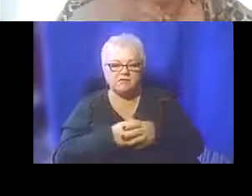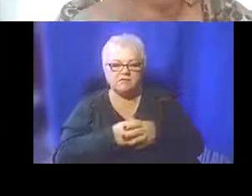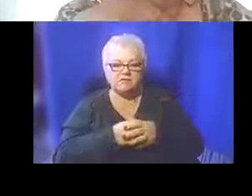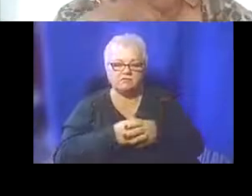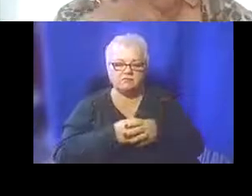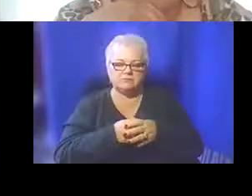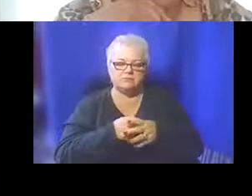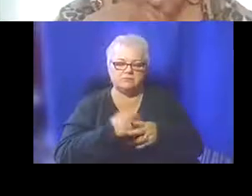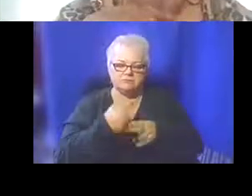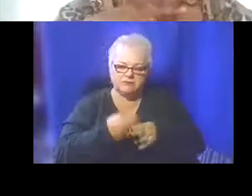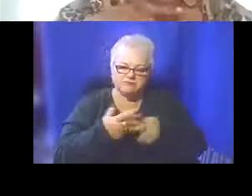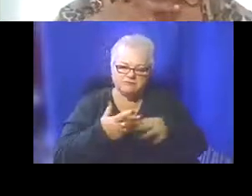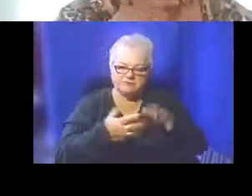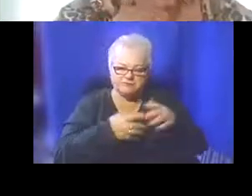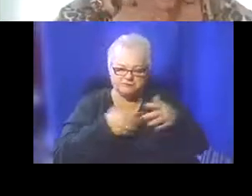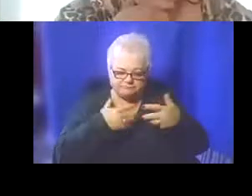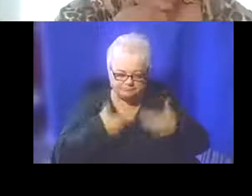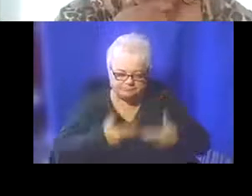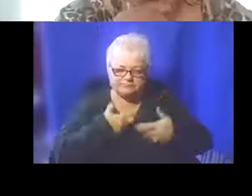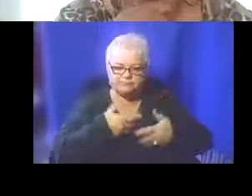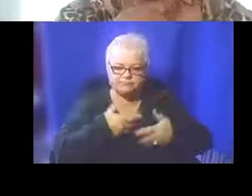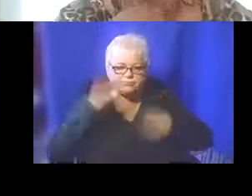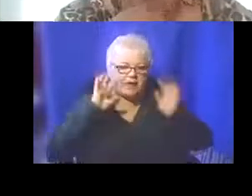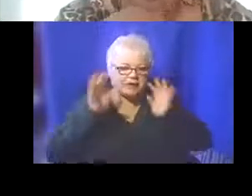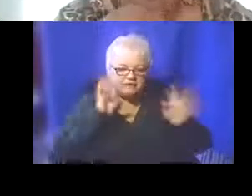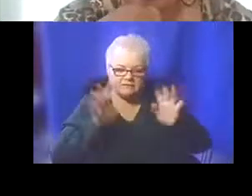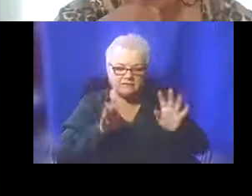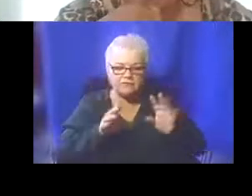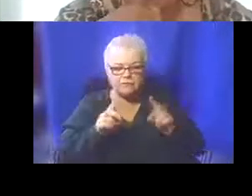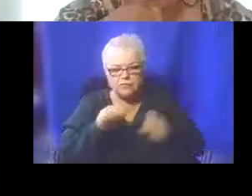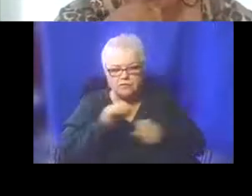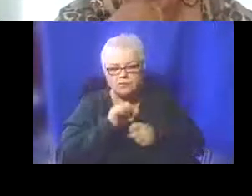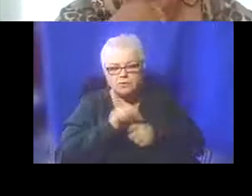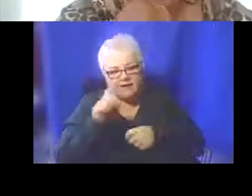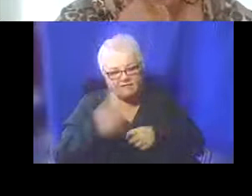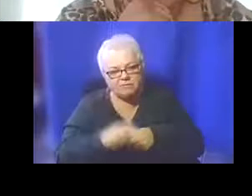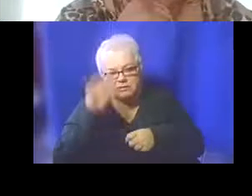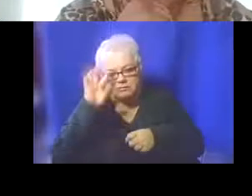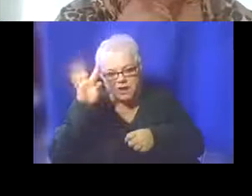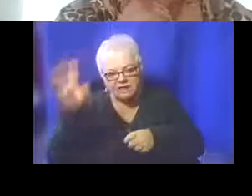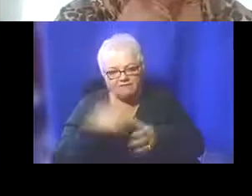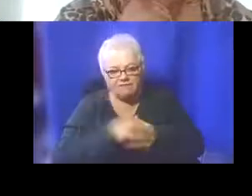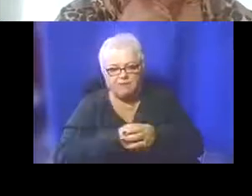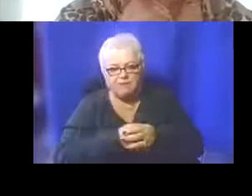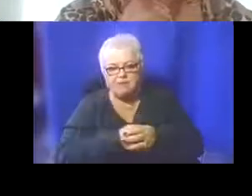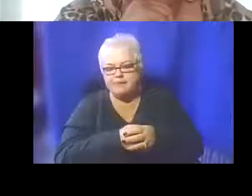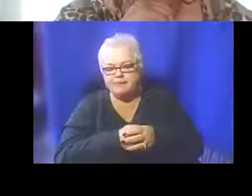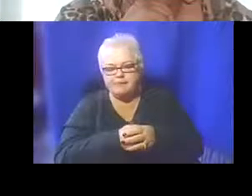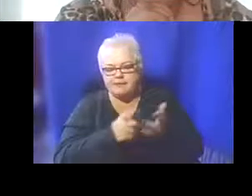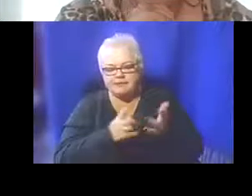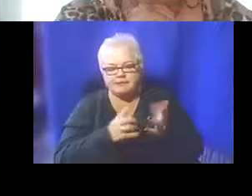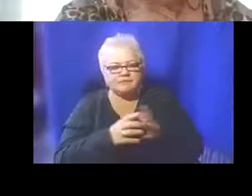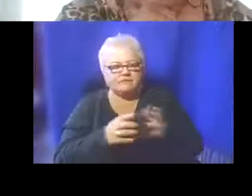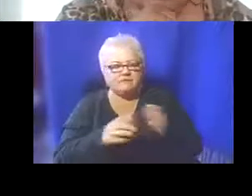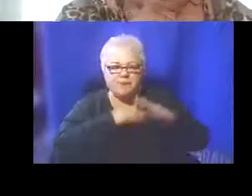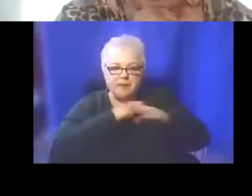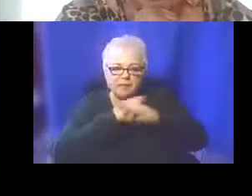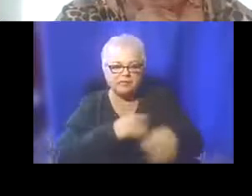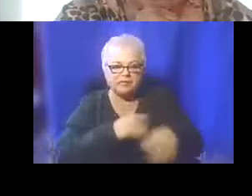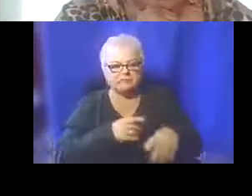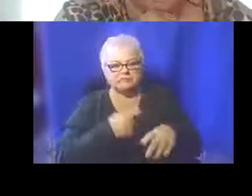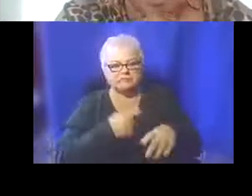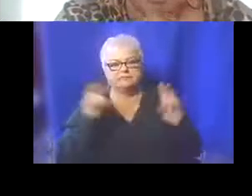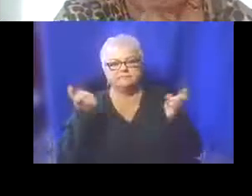and of itself, because you have to be creative to do this work. We know there are a lot of barriers, there's a lot of red tape sometimes. Folks, you might need